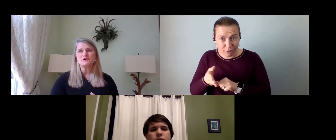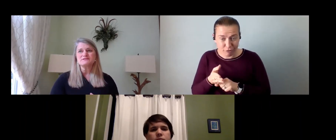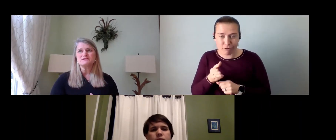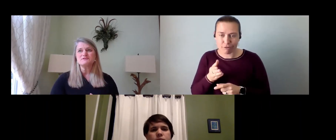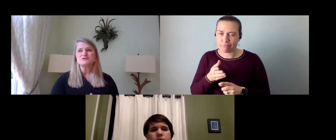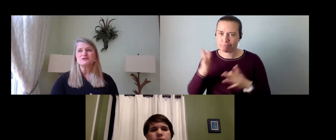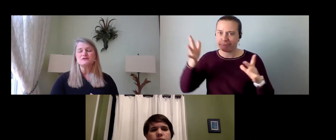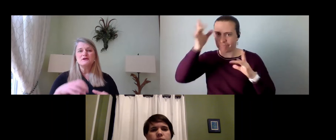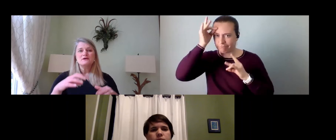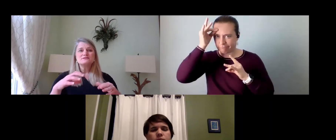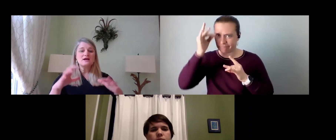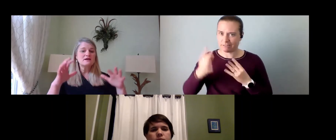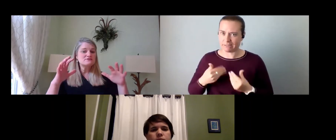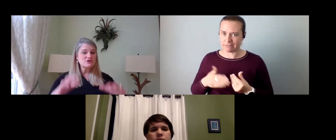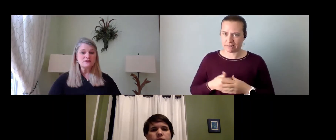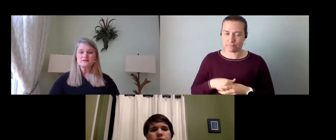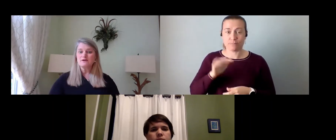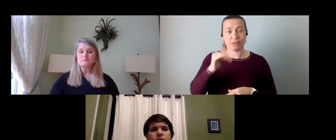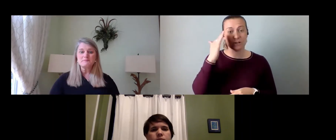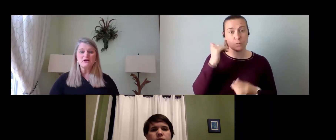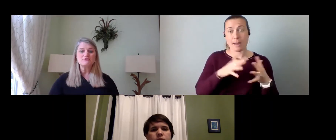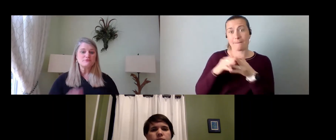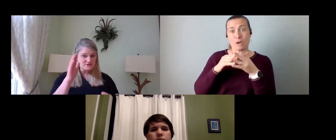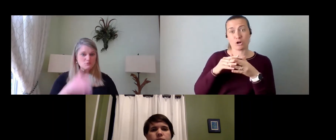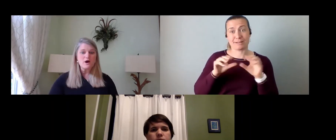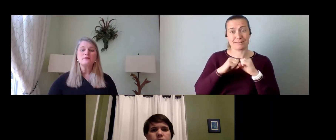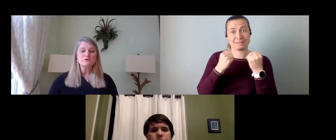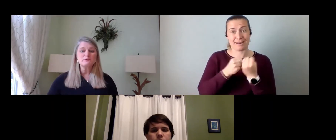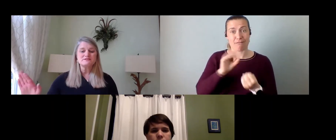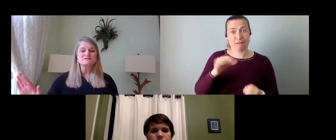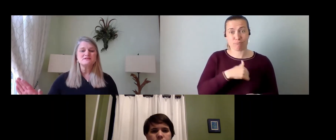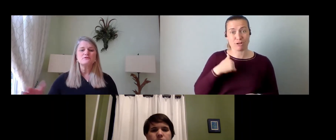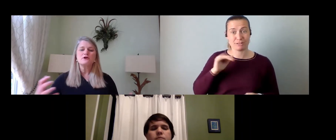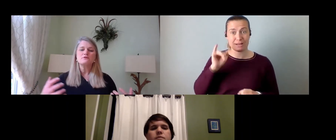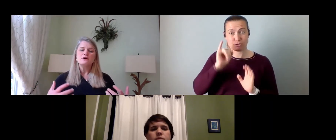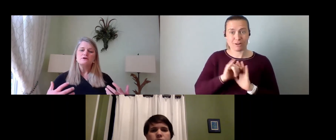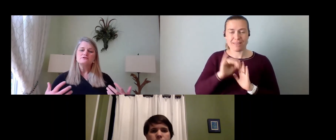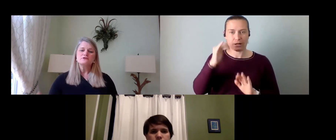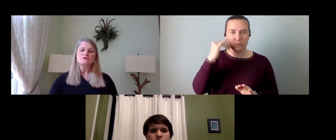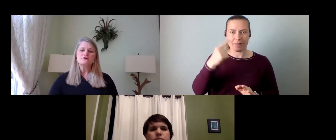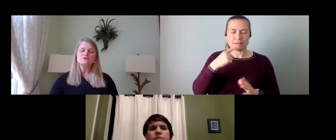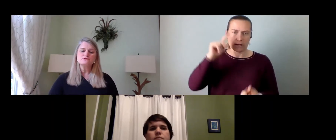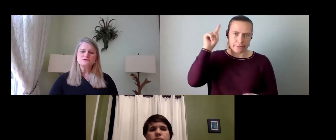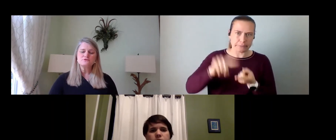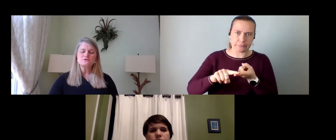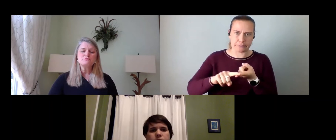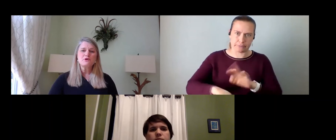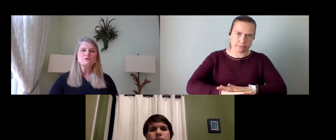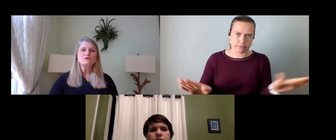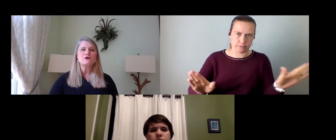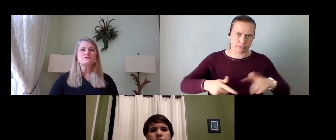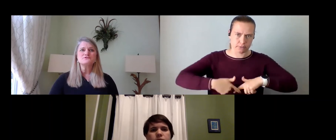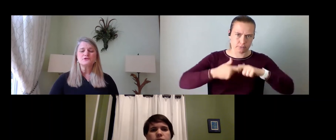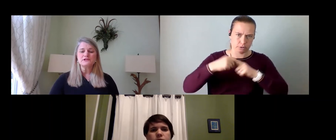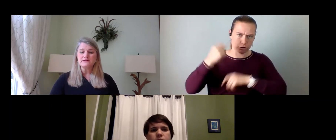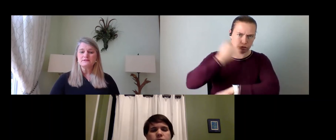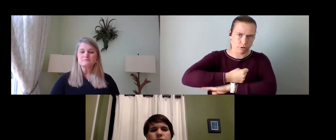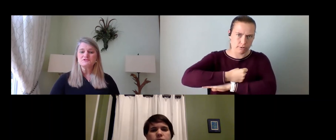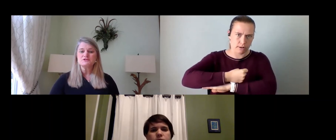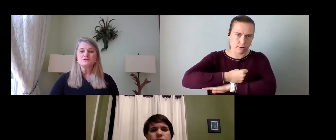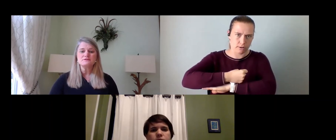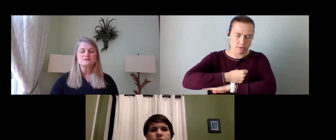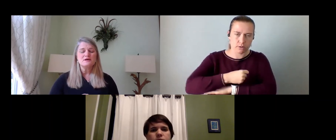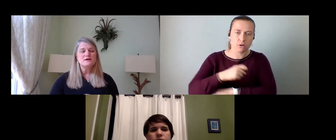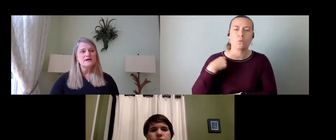Society of Breast Imaging said, shut down mammography. It's why we went to zero, to learn new protocols for cleaning